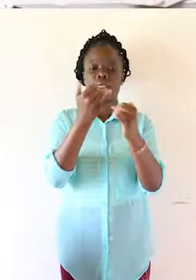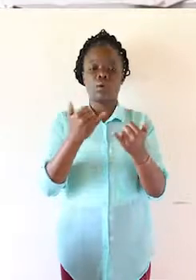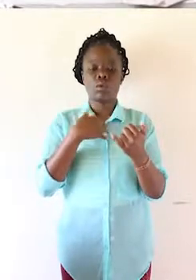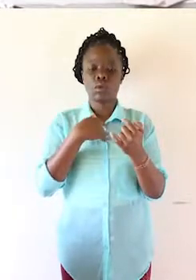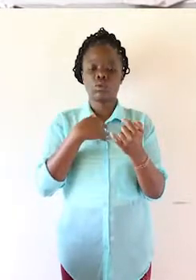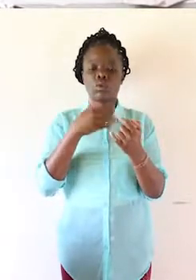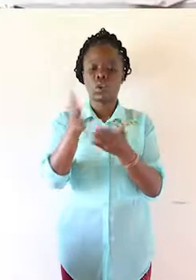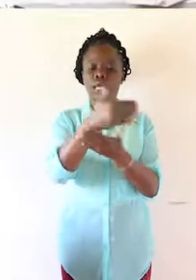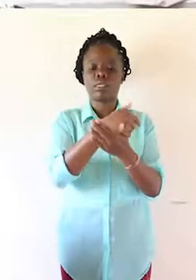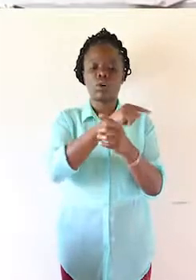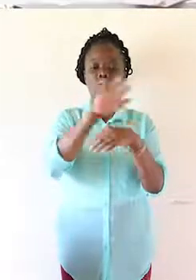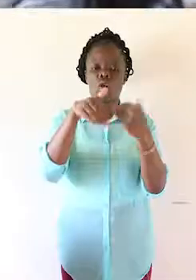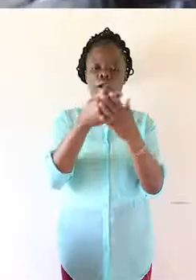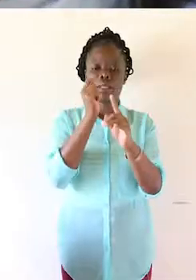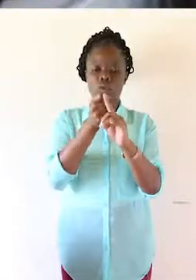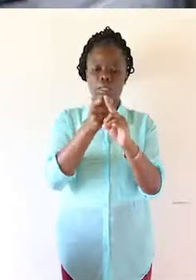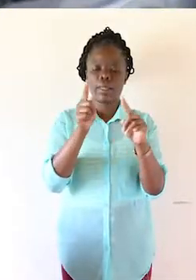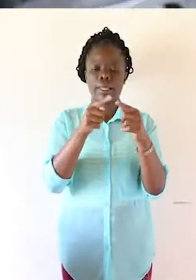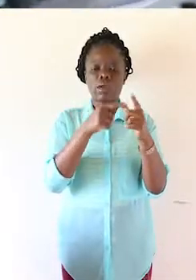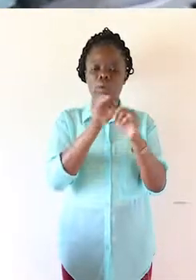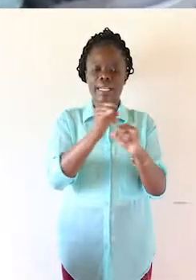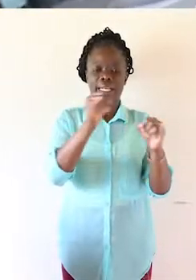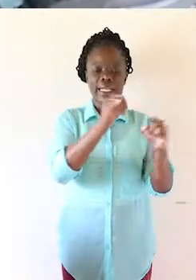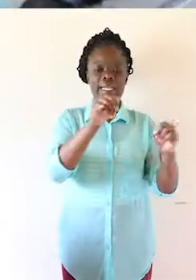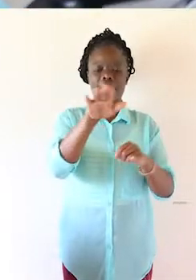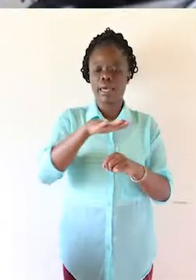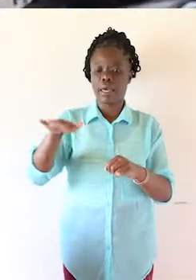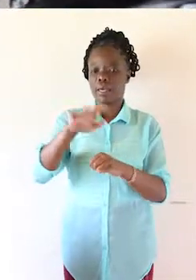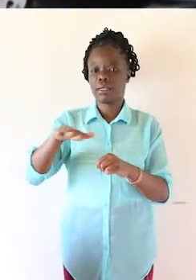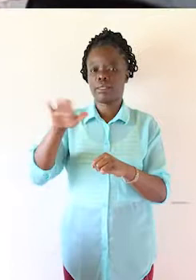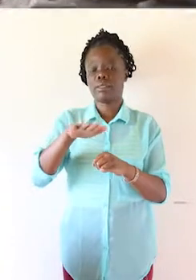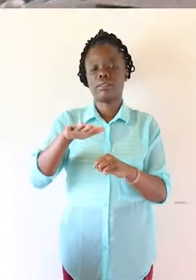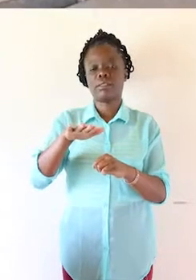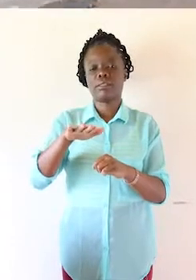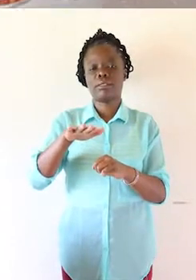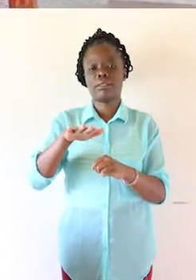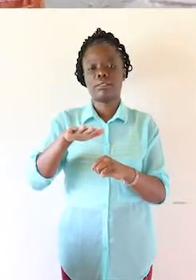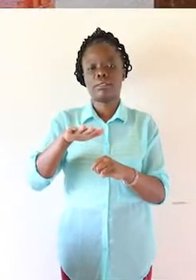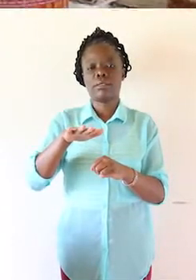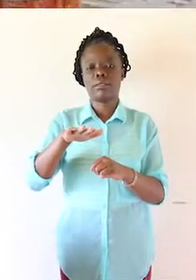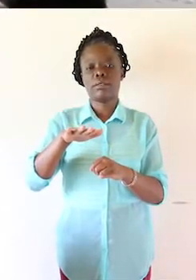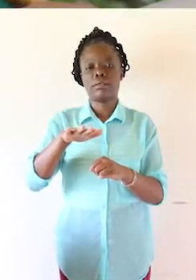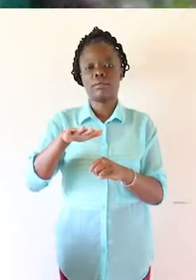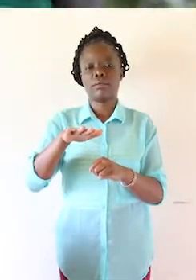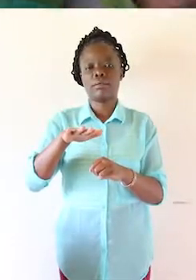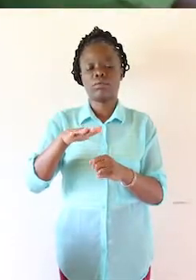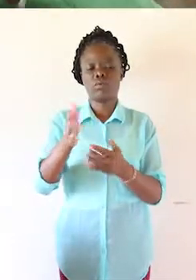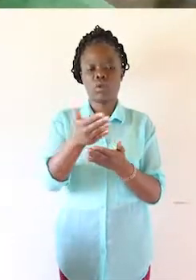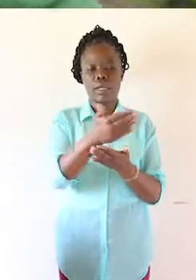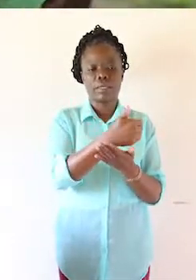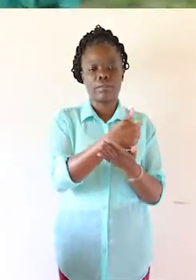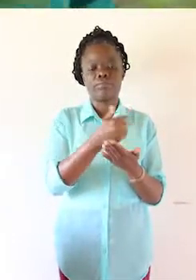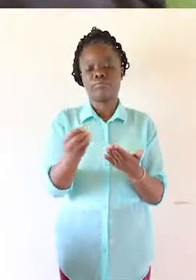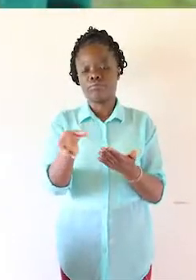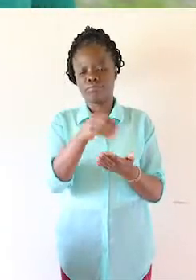Yes, so let us collect all the tools, then we clean the area so that it means good. Yeah, so let